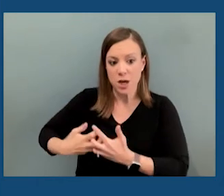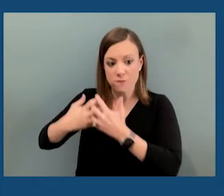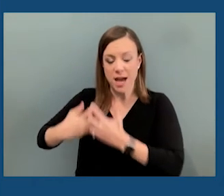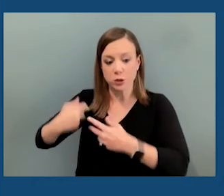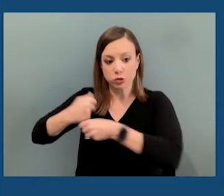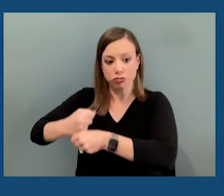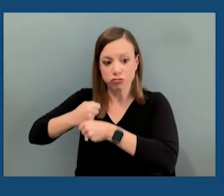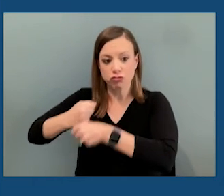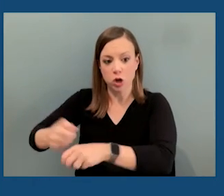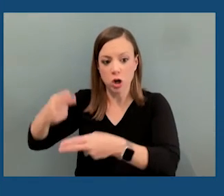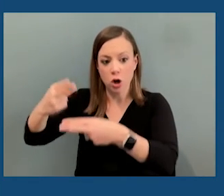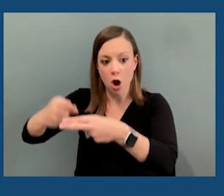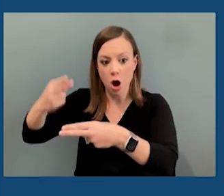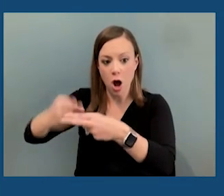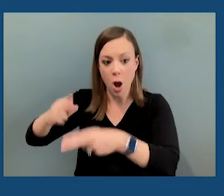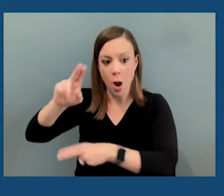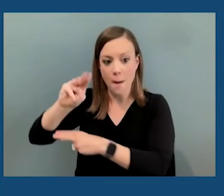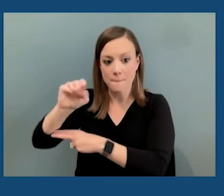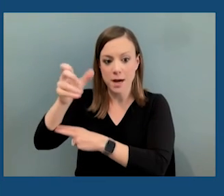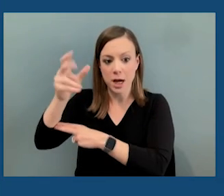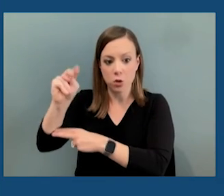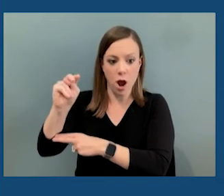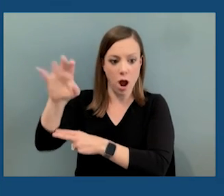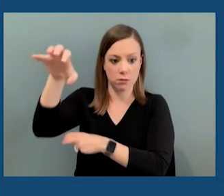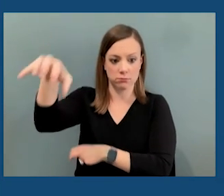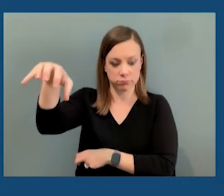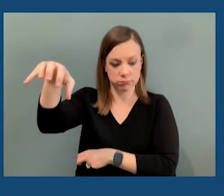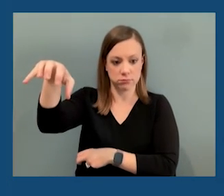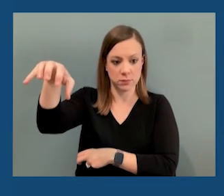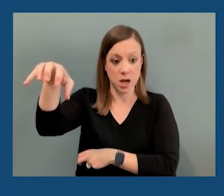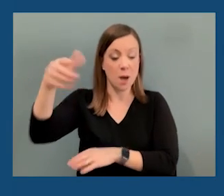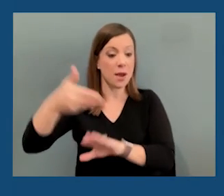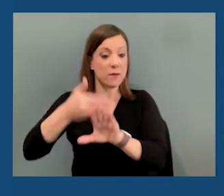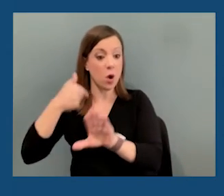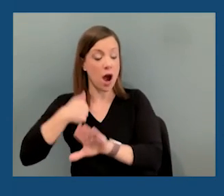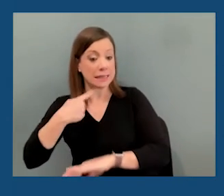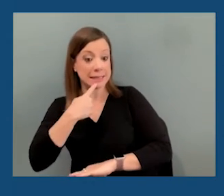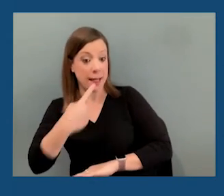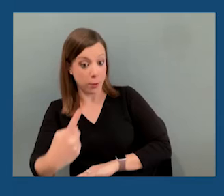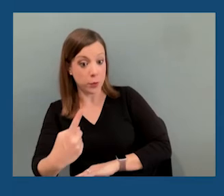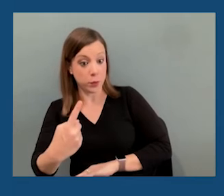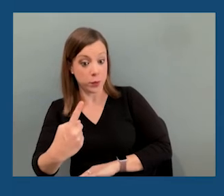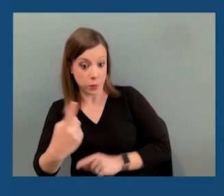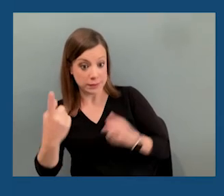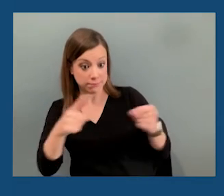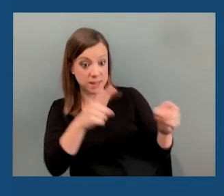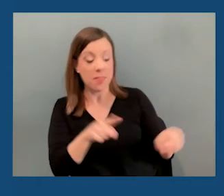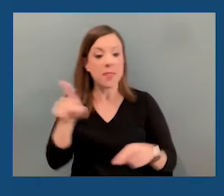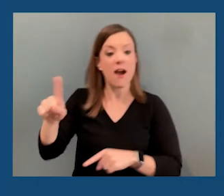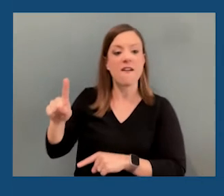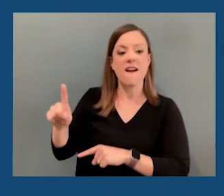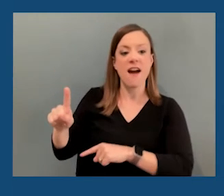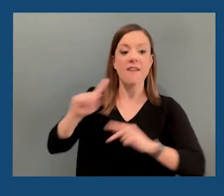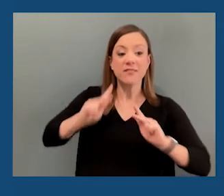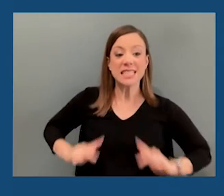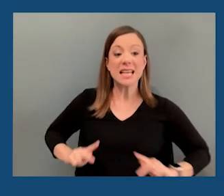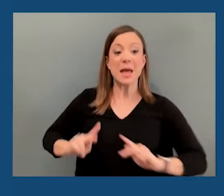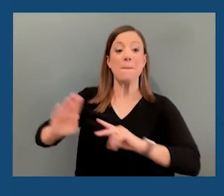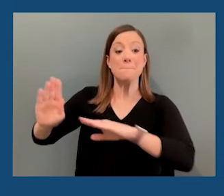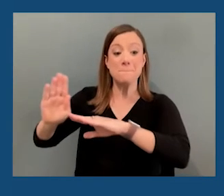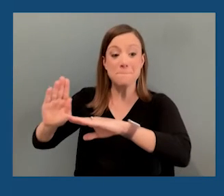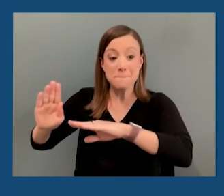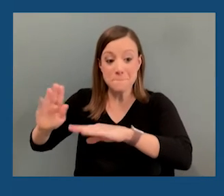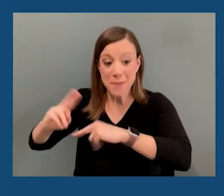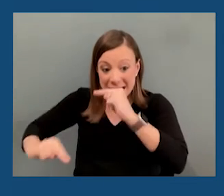Before I tell you about this incredible investment, let me tell you one thing they're doing right now. They are physically building an on-site child care center because